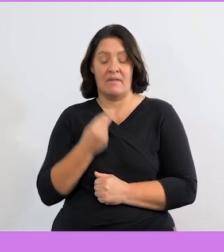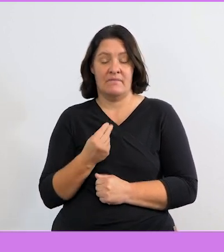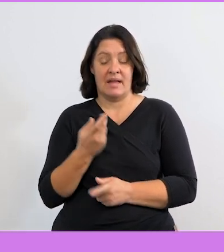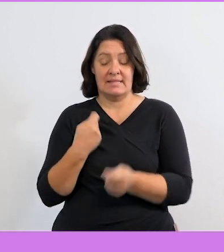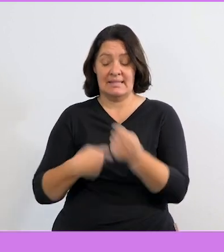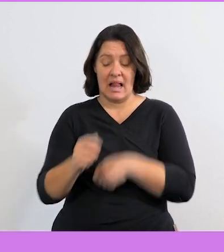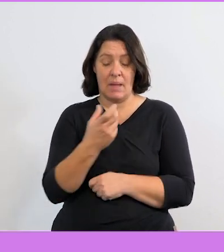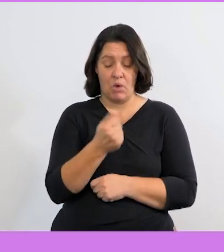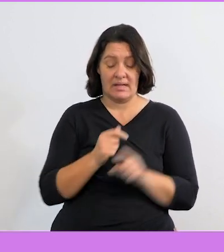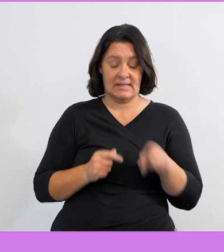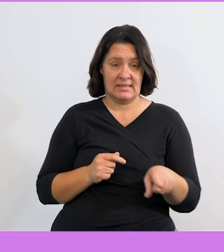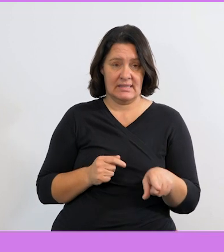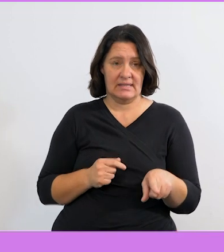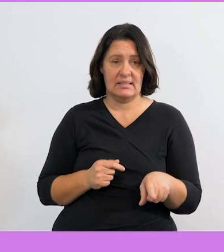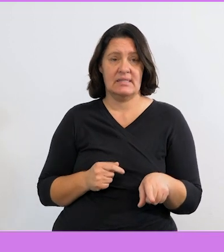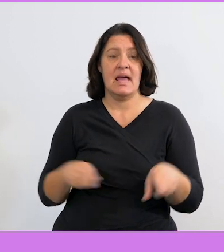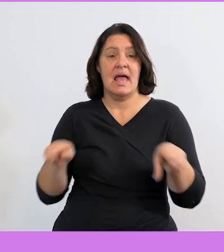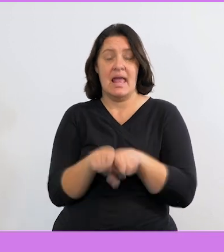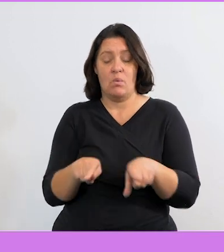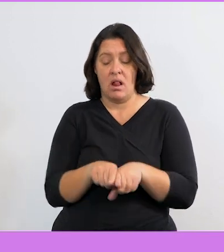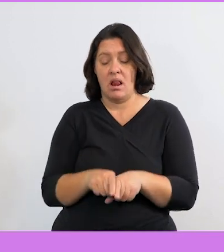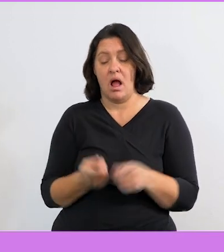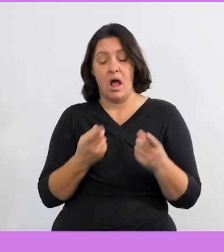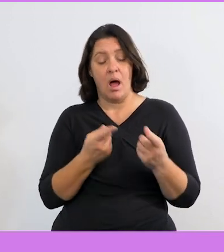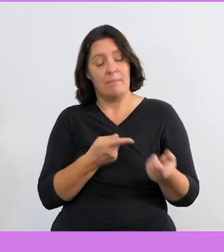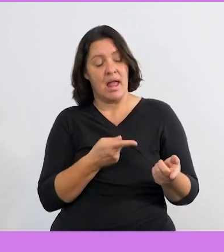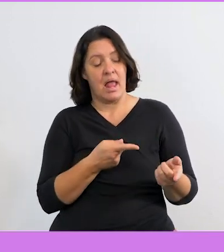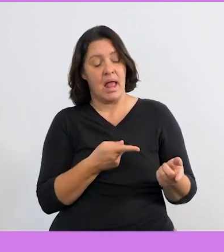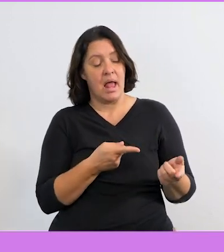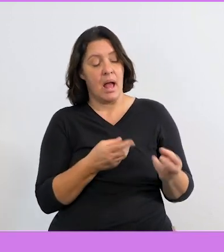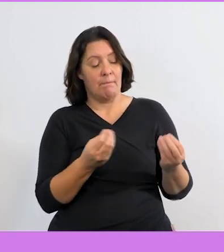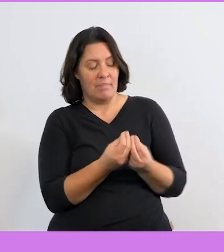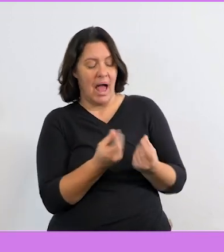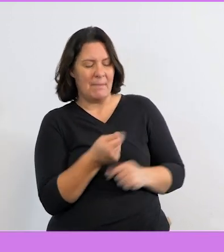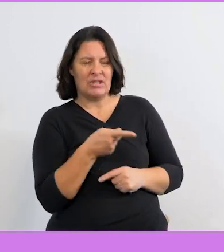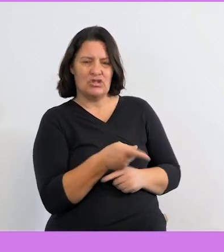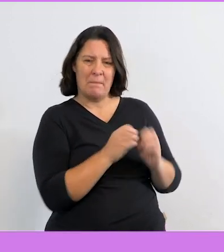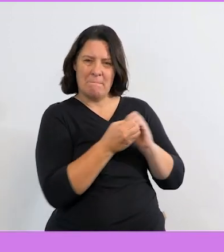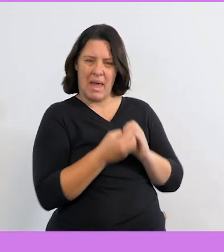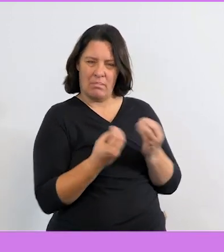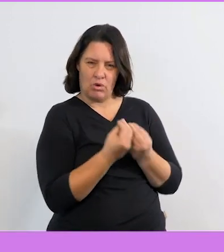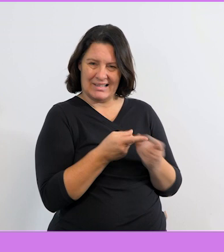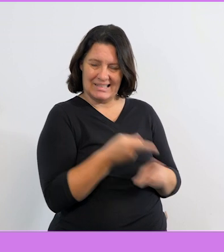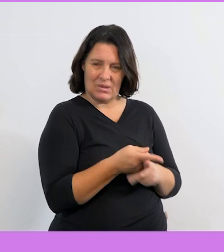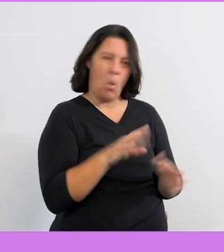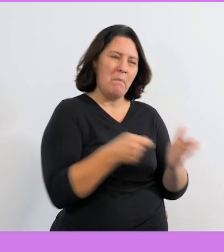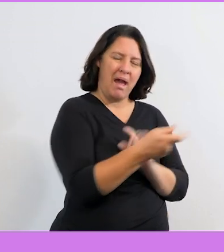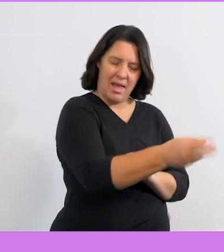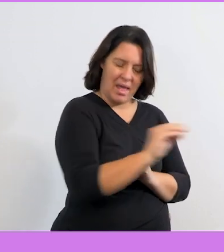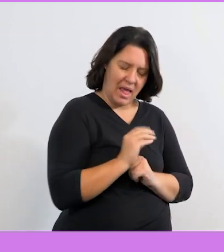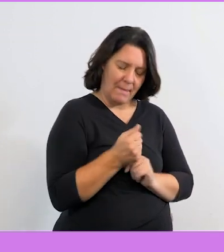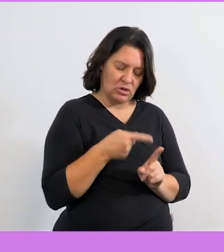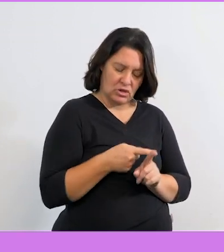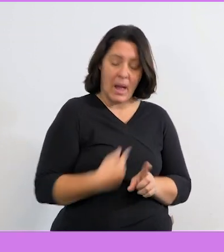I'll have to take my cost price, so meaning what I've paid for that product, should it be a product, the cost price,